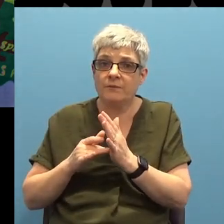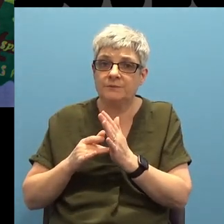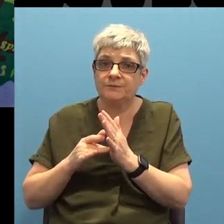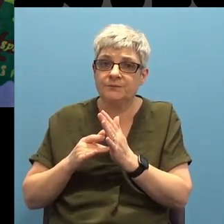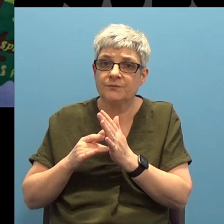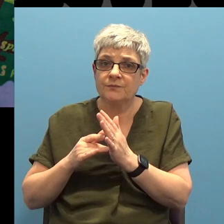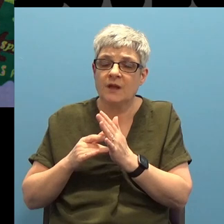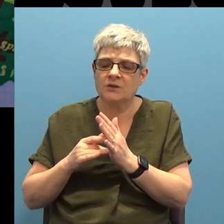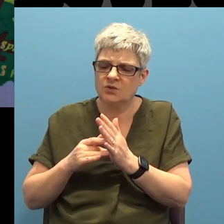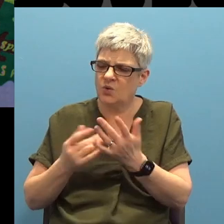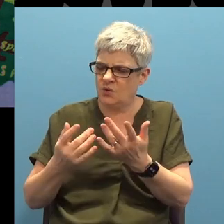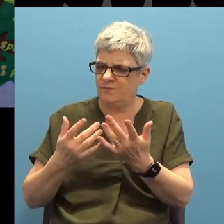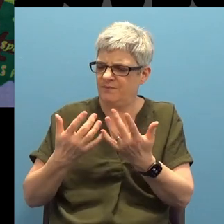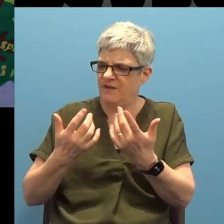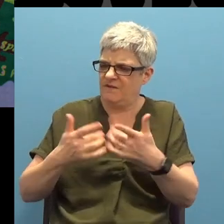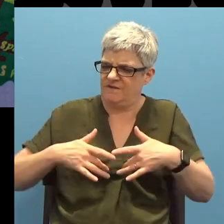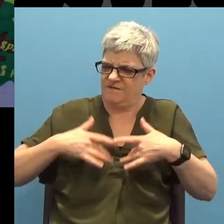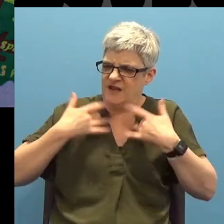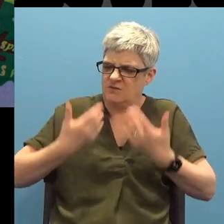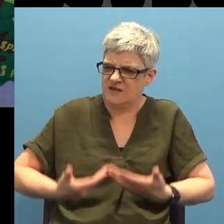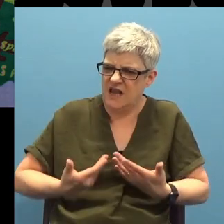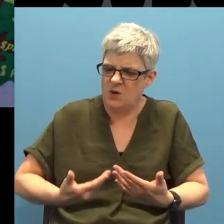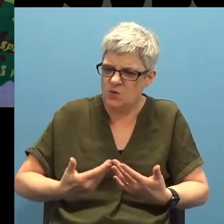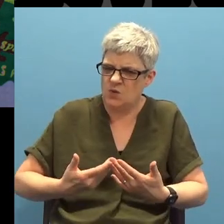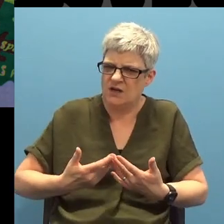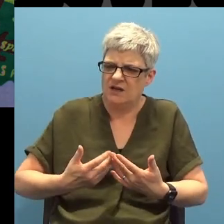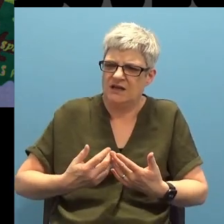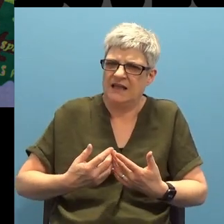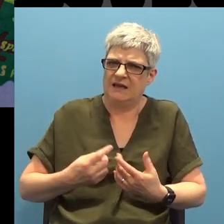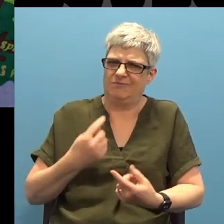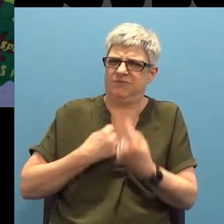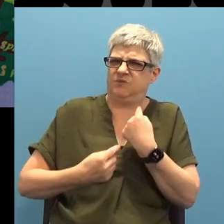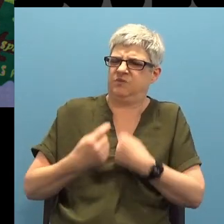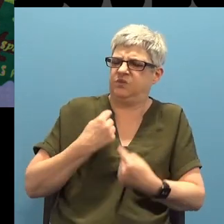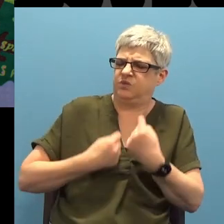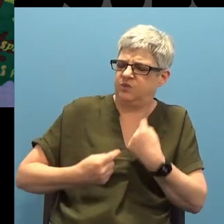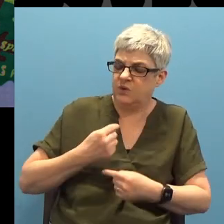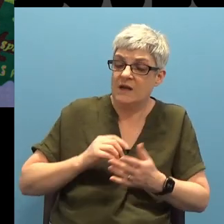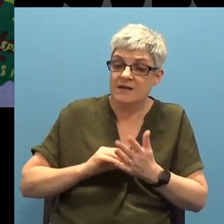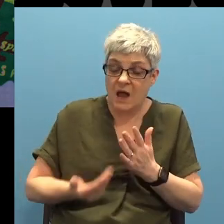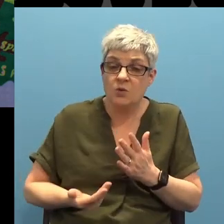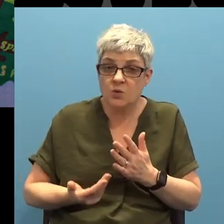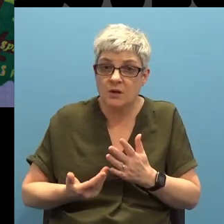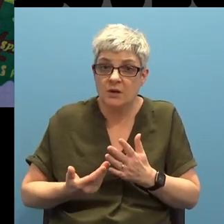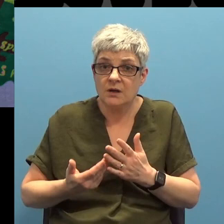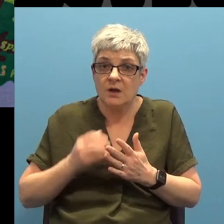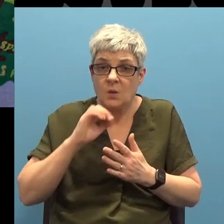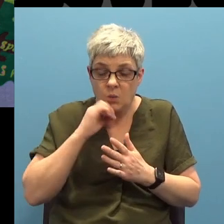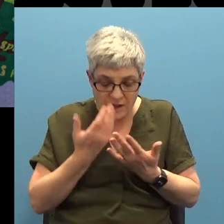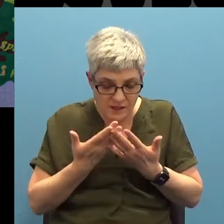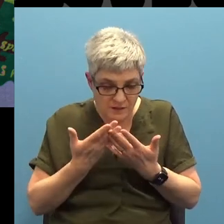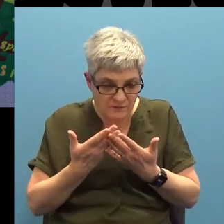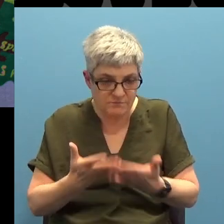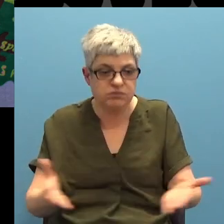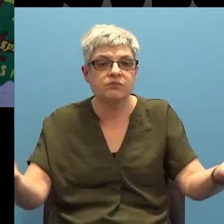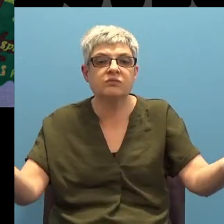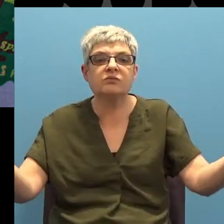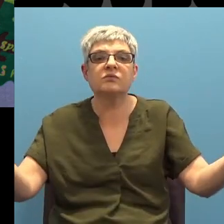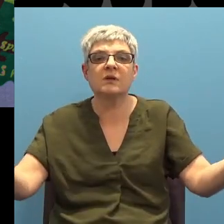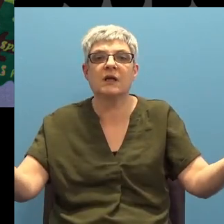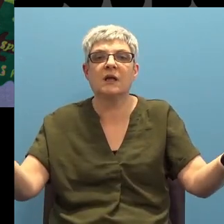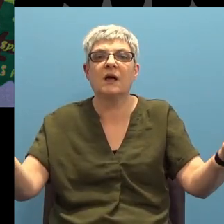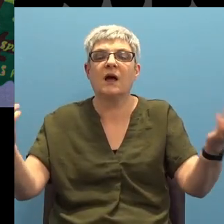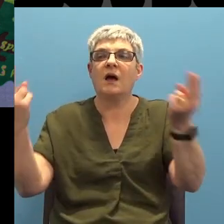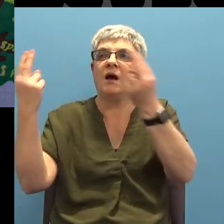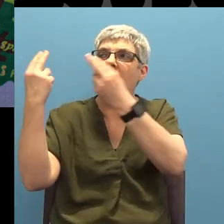And so this affliction we feel deep inside of us in our world right now will give way to an eternal weight of